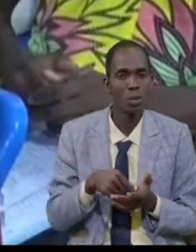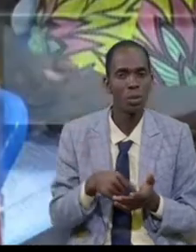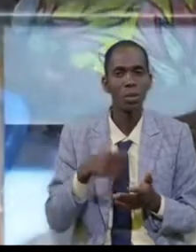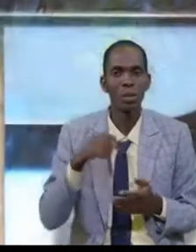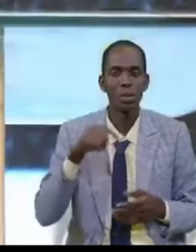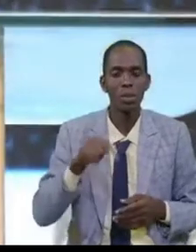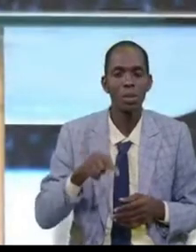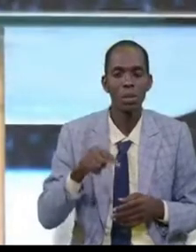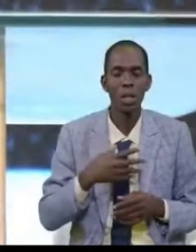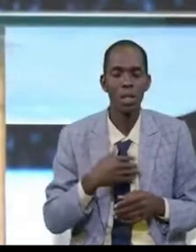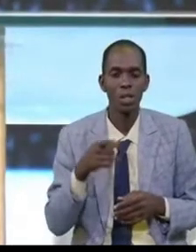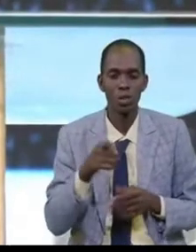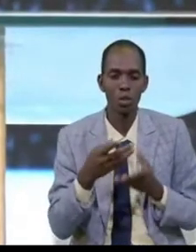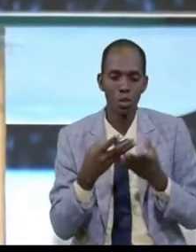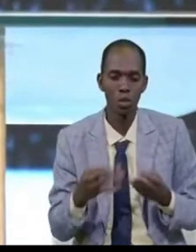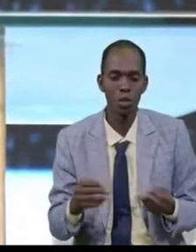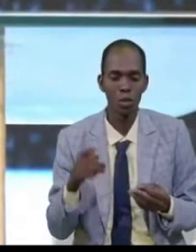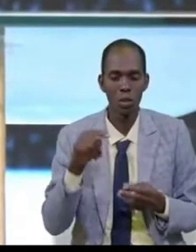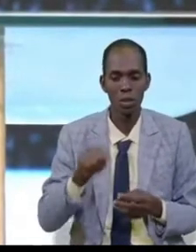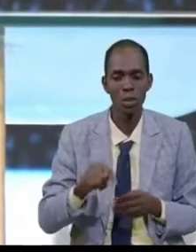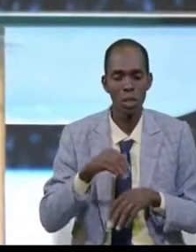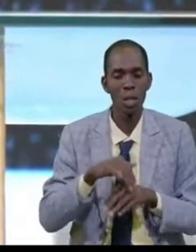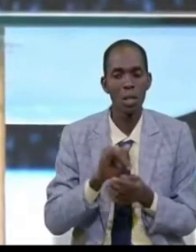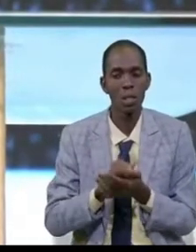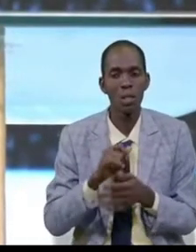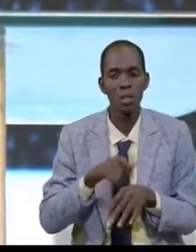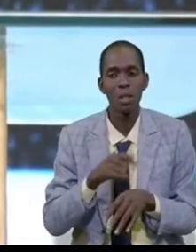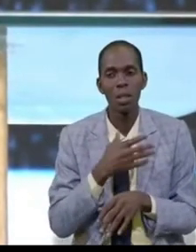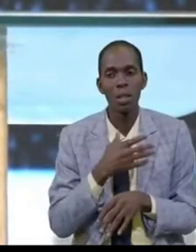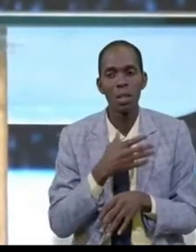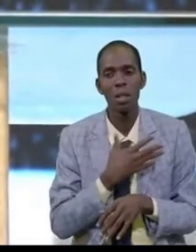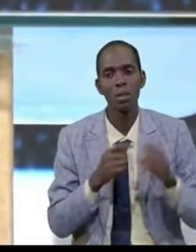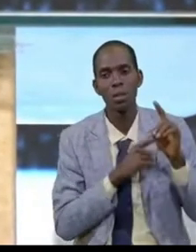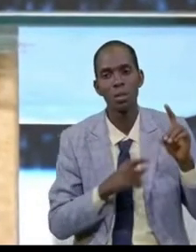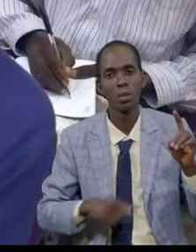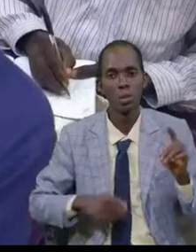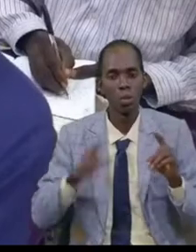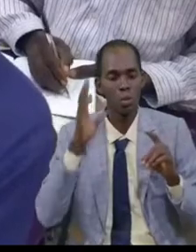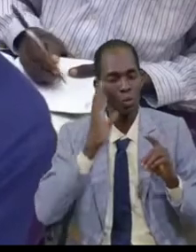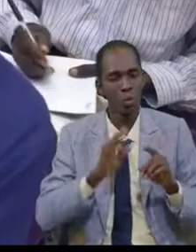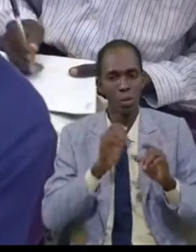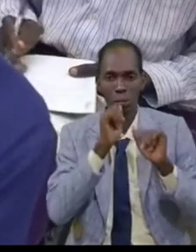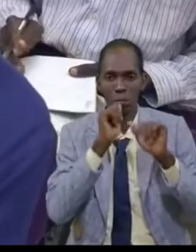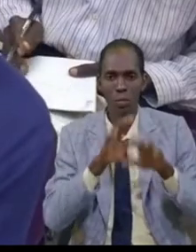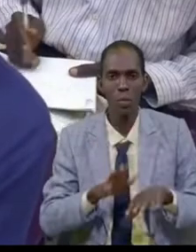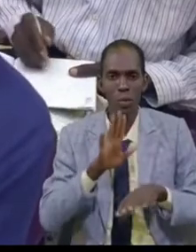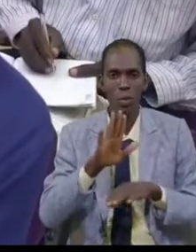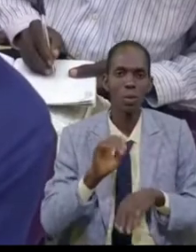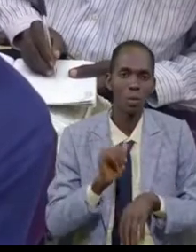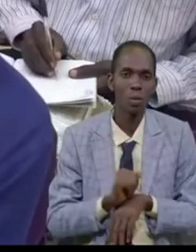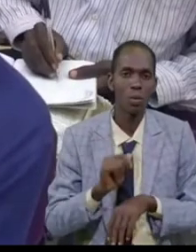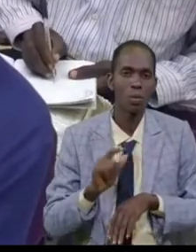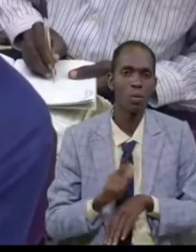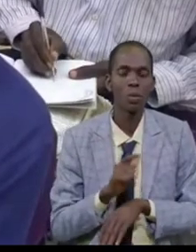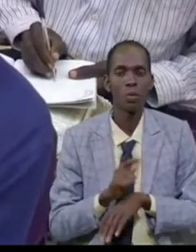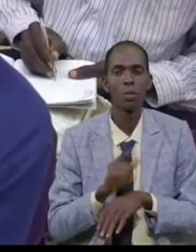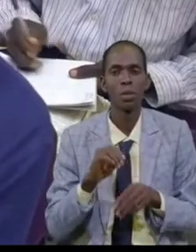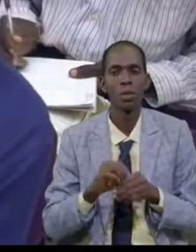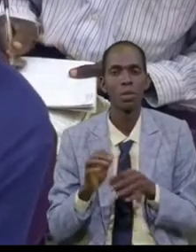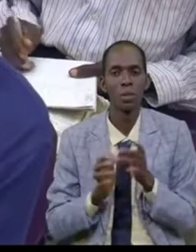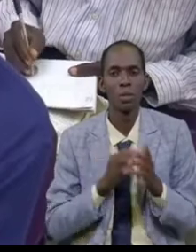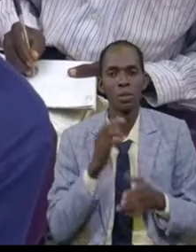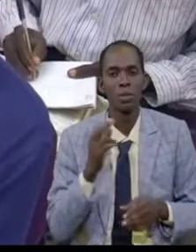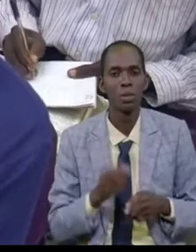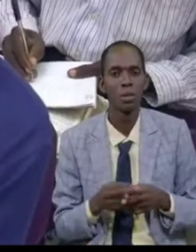need at that point. And the Lord will reward your sacrifice in Jesus' name. And look at